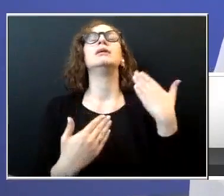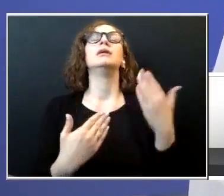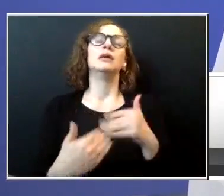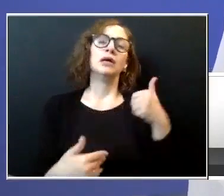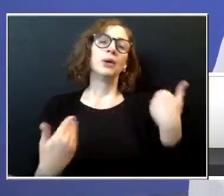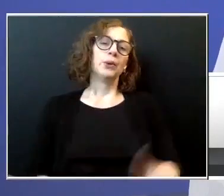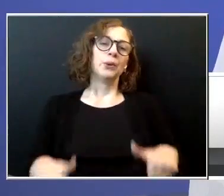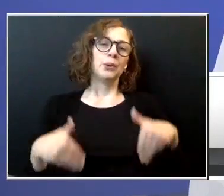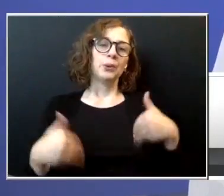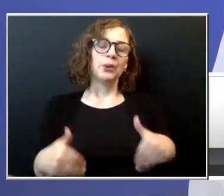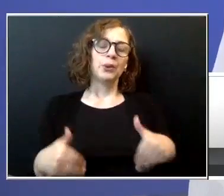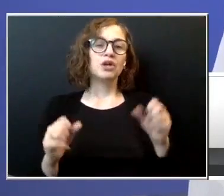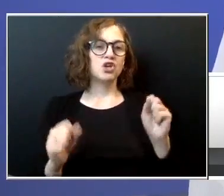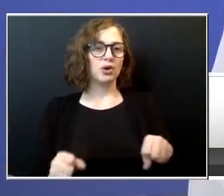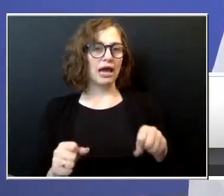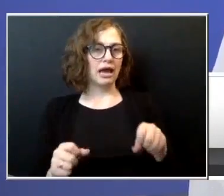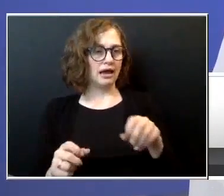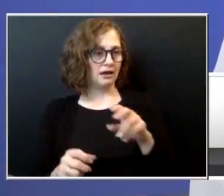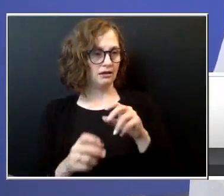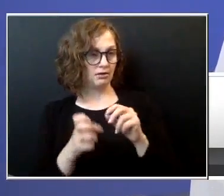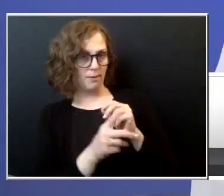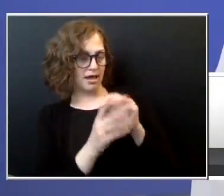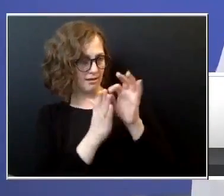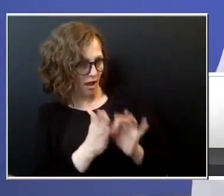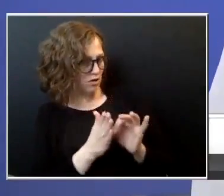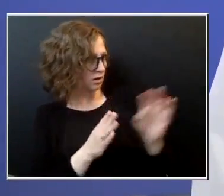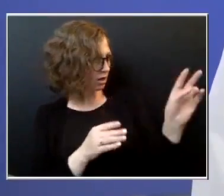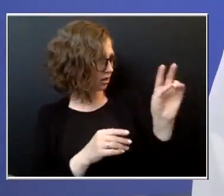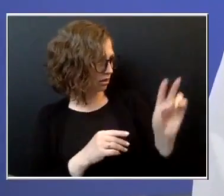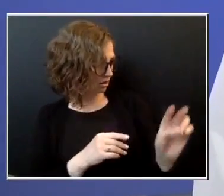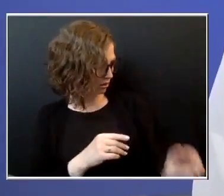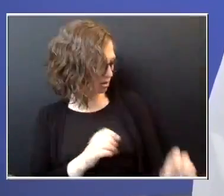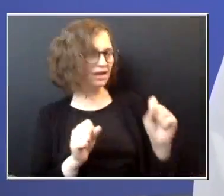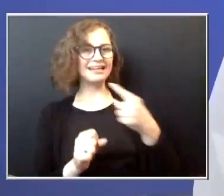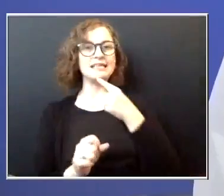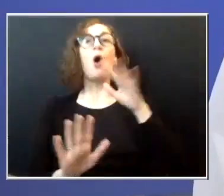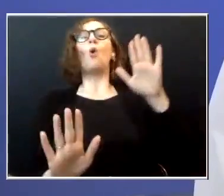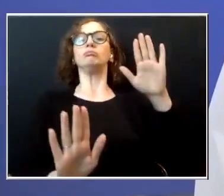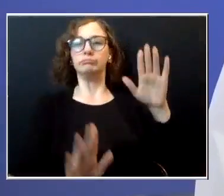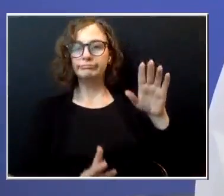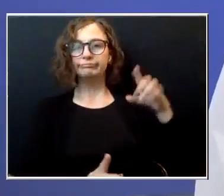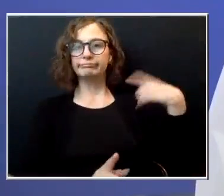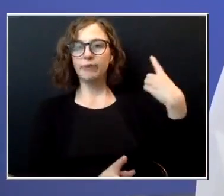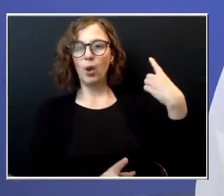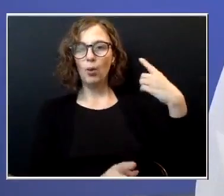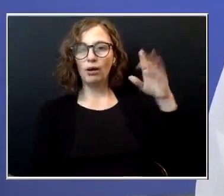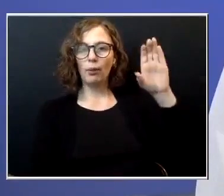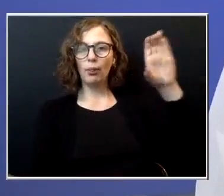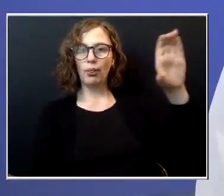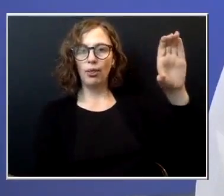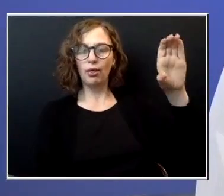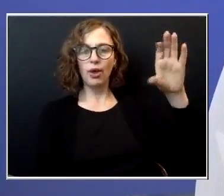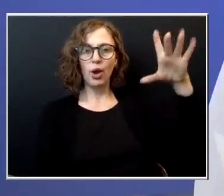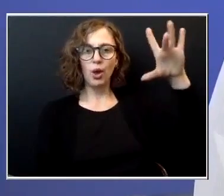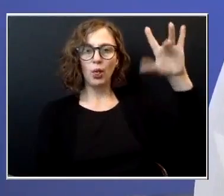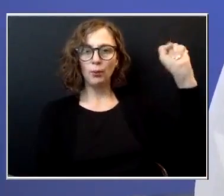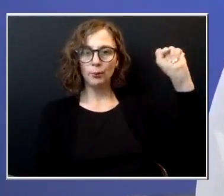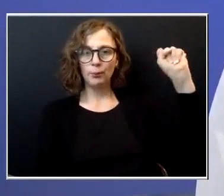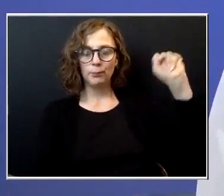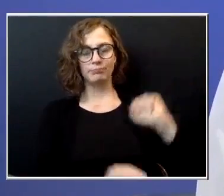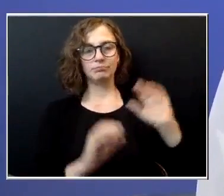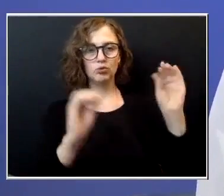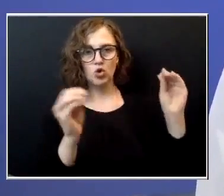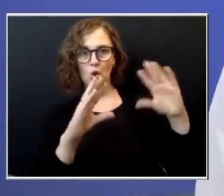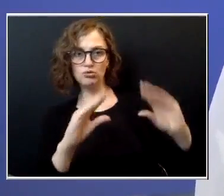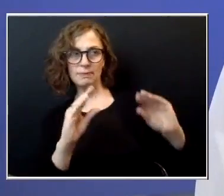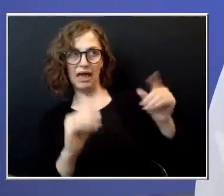you're counting. You can say, hey, we have this empty bag. We have this spot that does not have a sponge in it. We're supposed